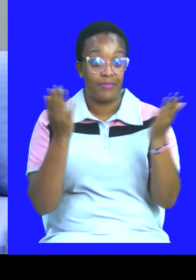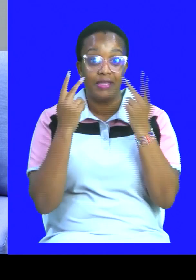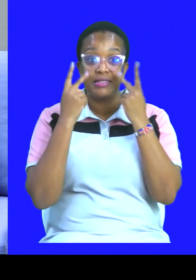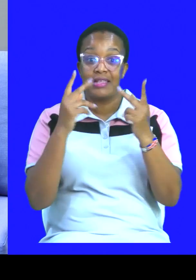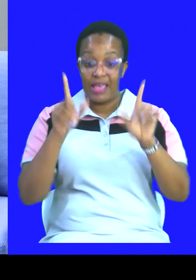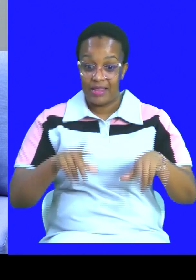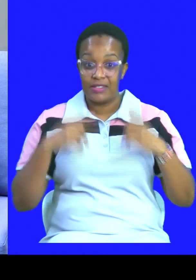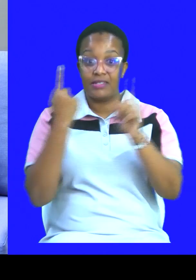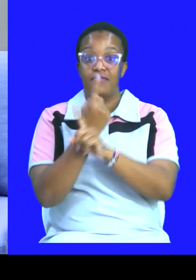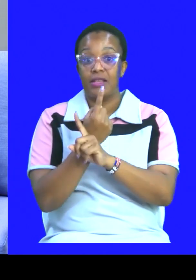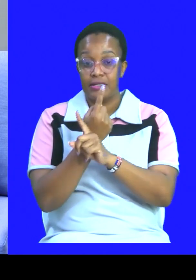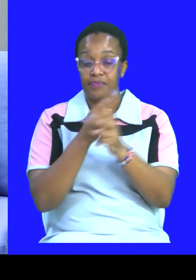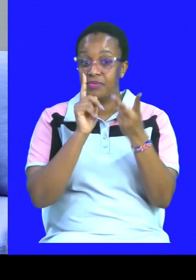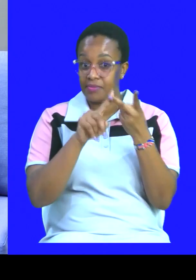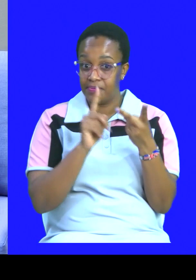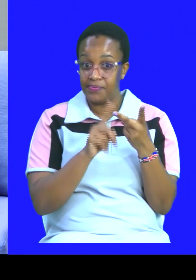And the second thing is,